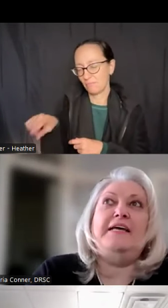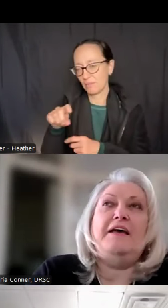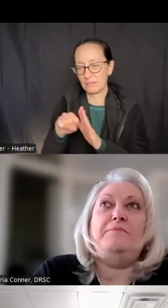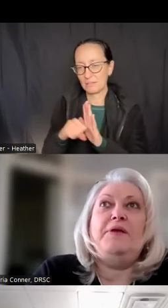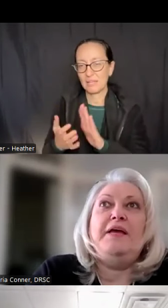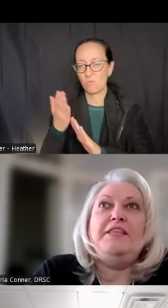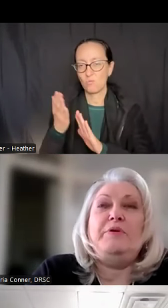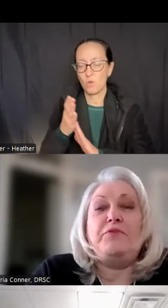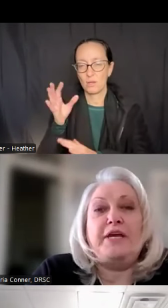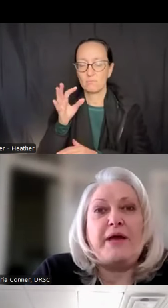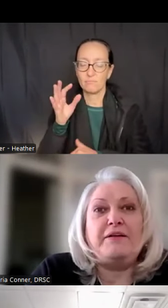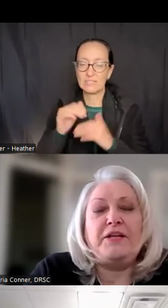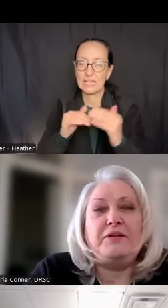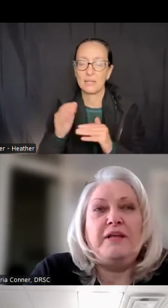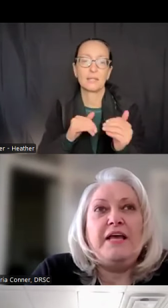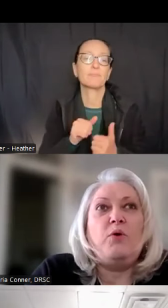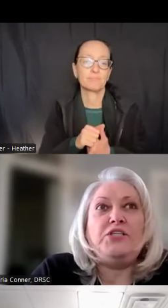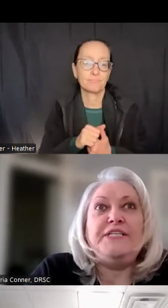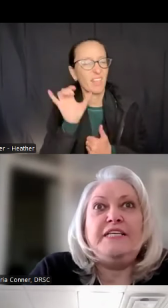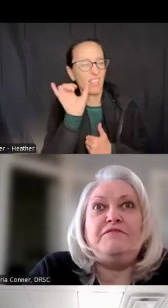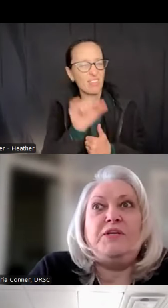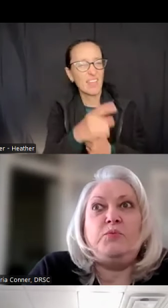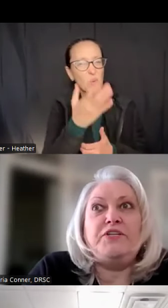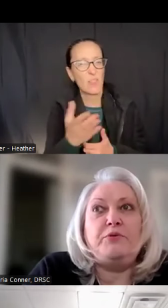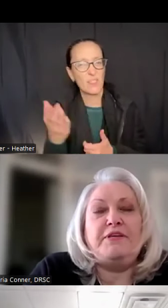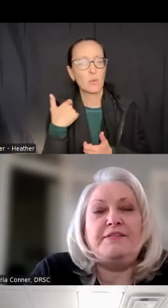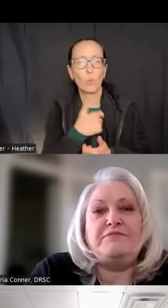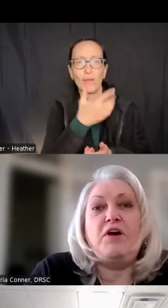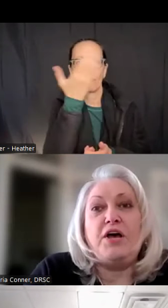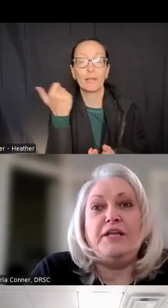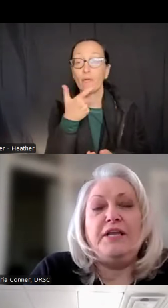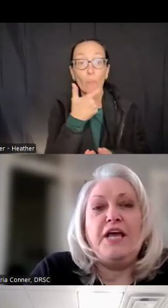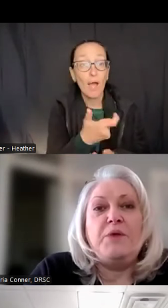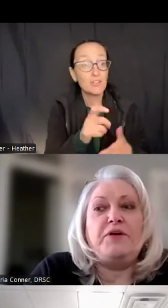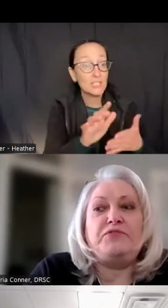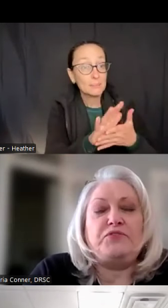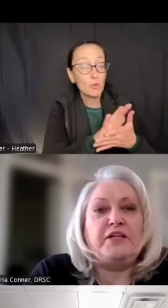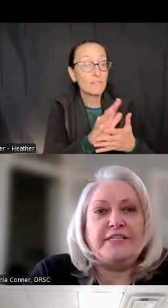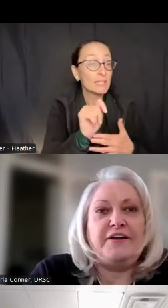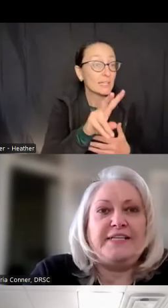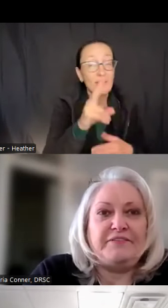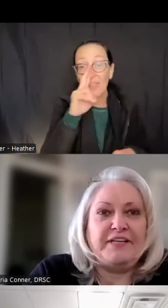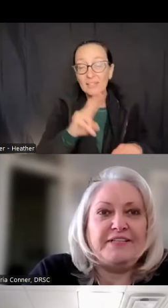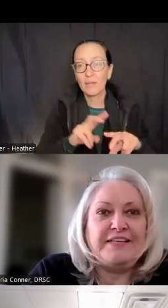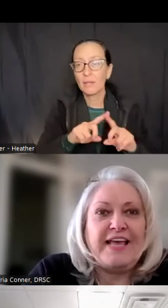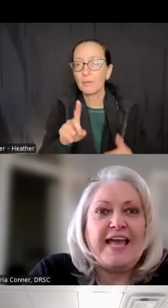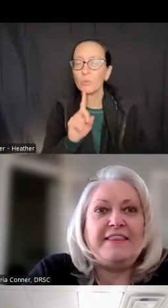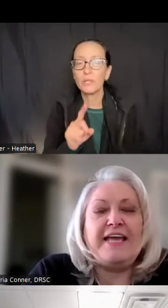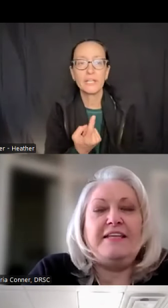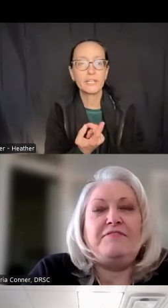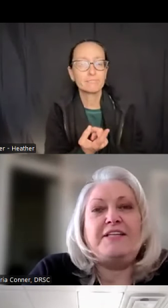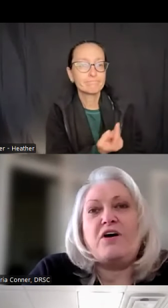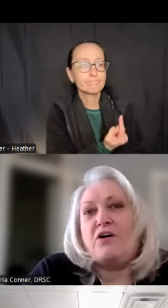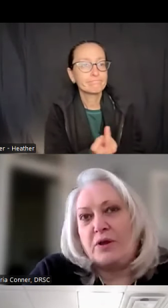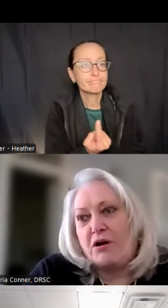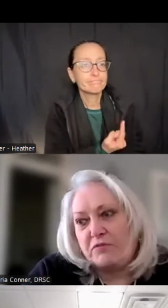things that we forget about. Watching TV and watching movies is fun, but those are solitary activities.